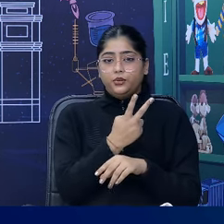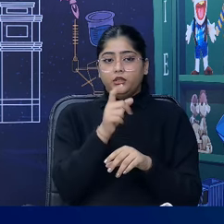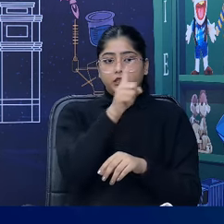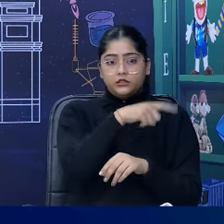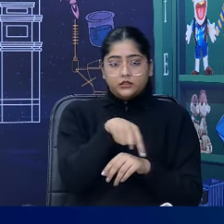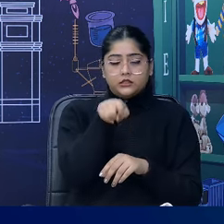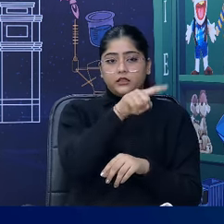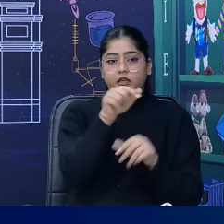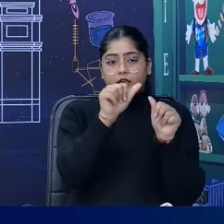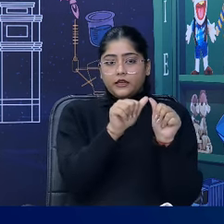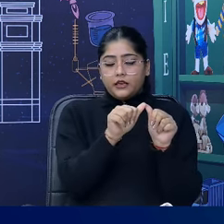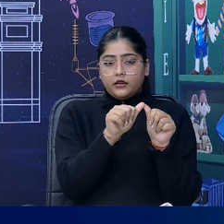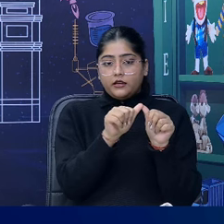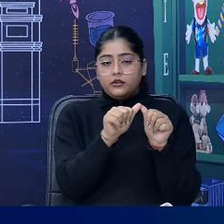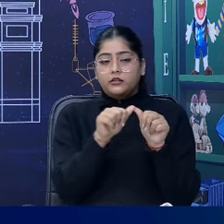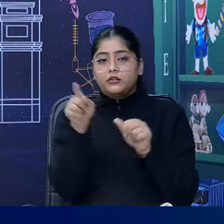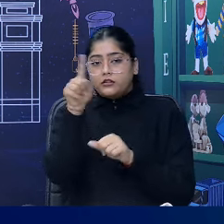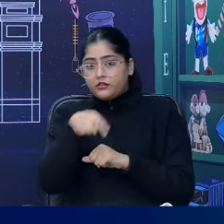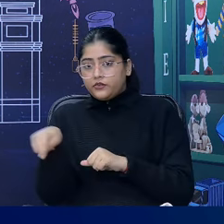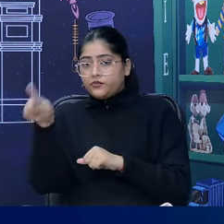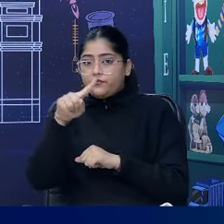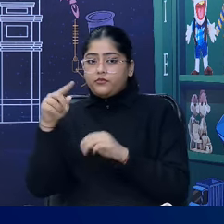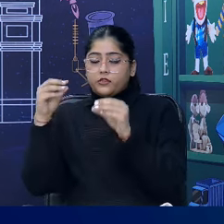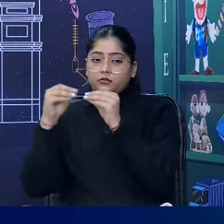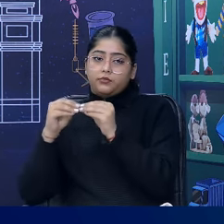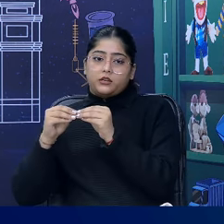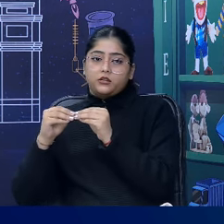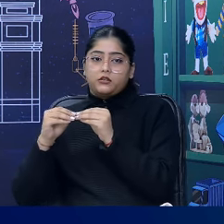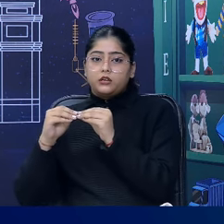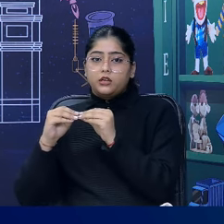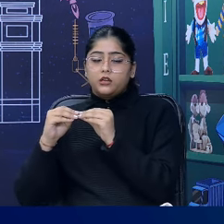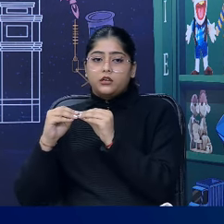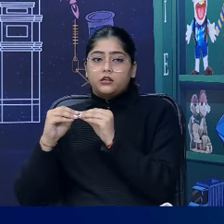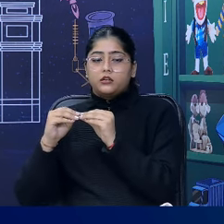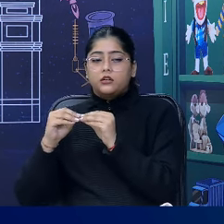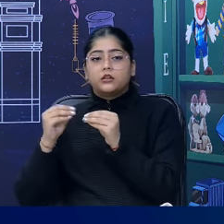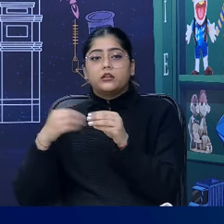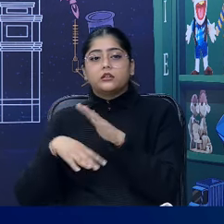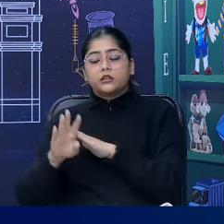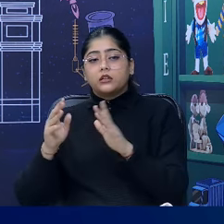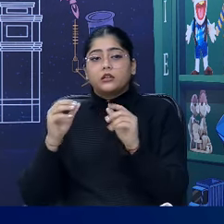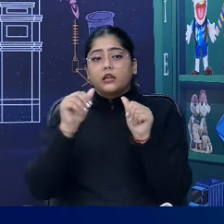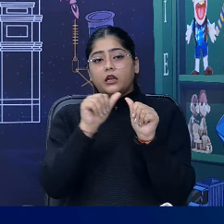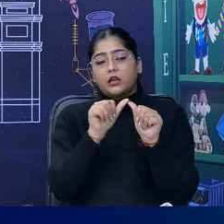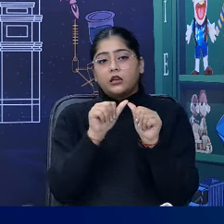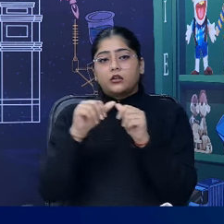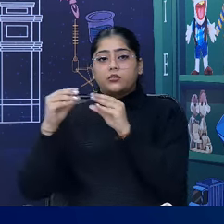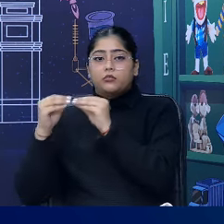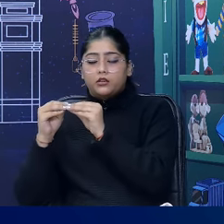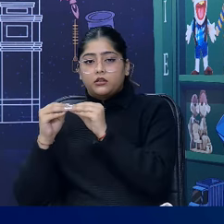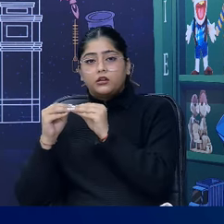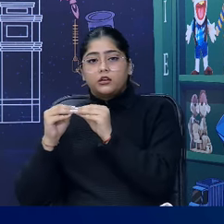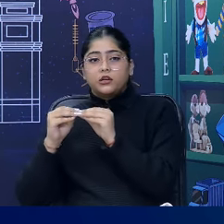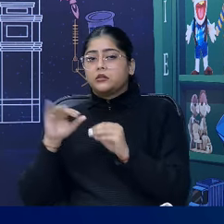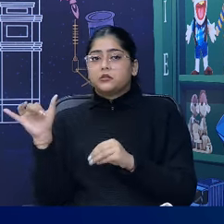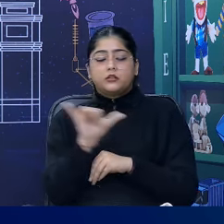are just going to see 2 sets and this is set B. In set A and in set B, nothing